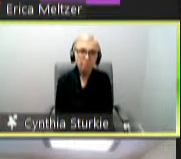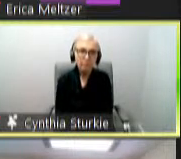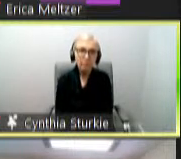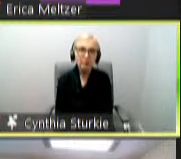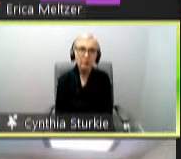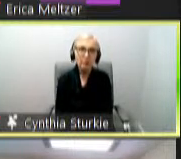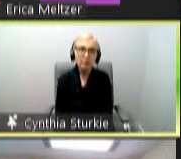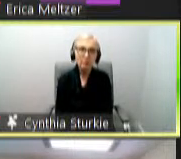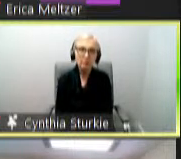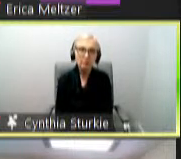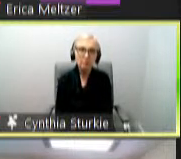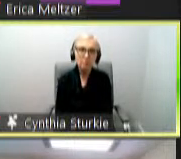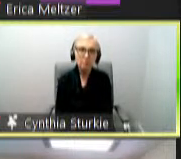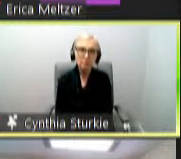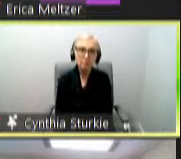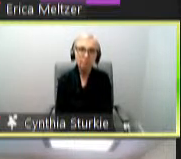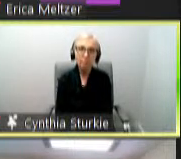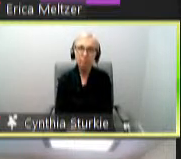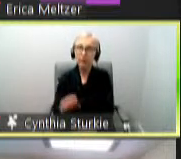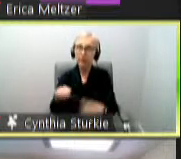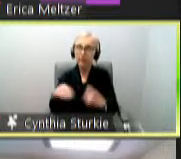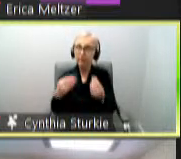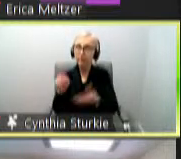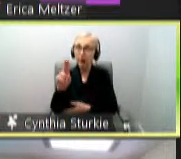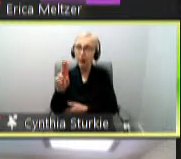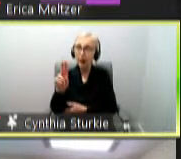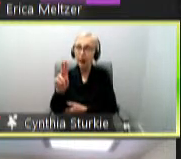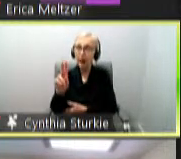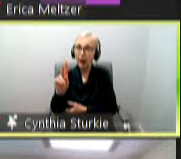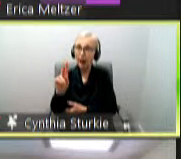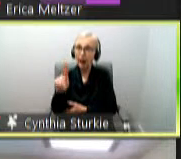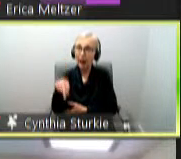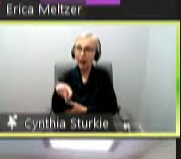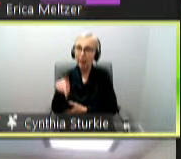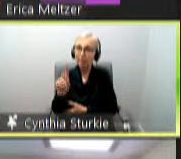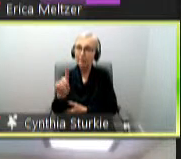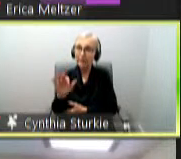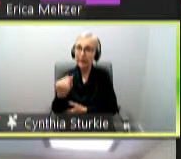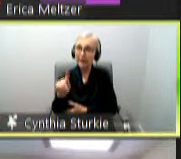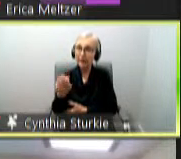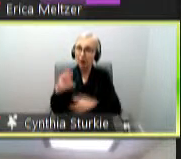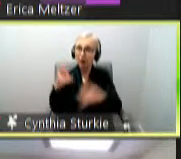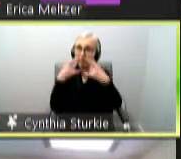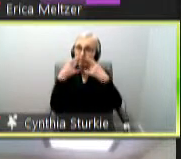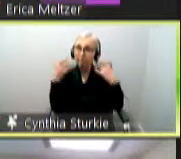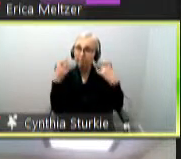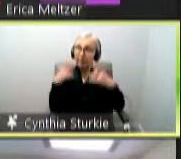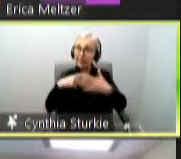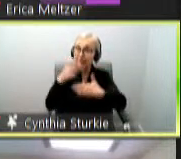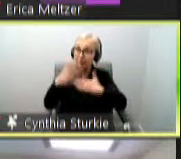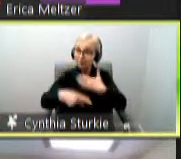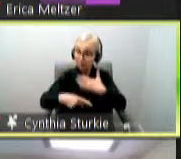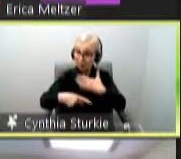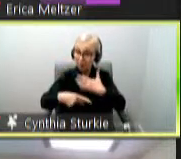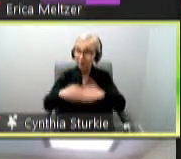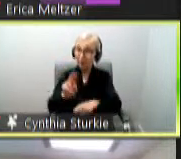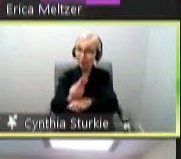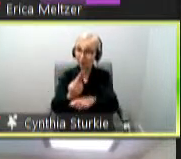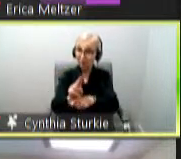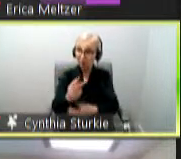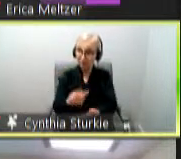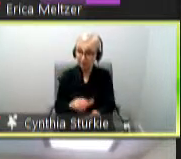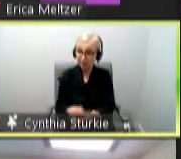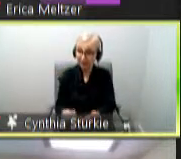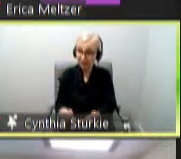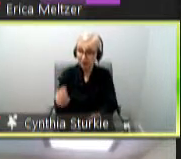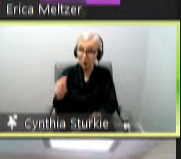Do want to give an update on our mask program that we've rolled out over the last 2 weeks.